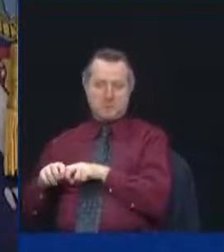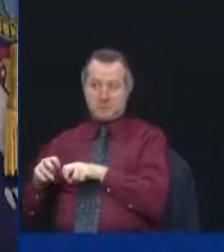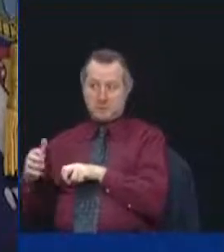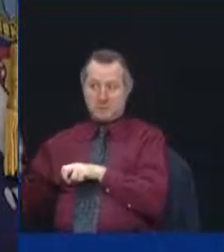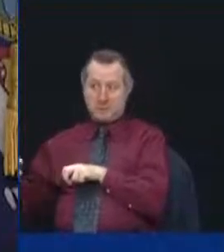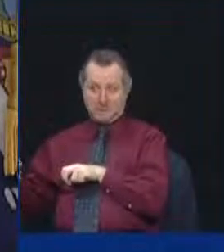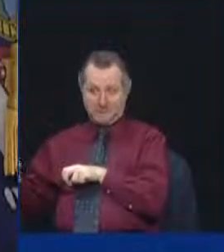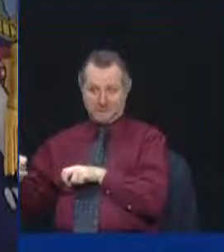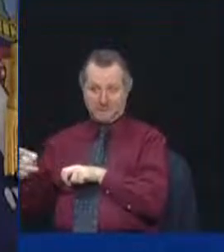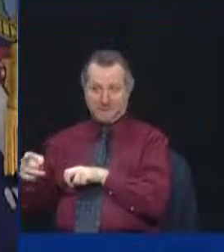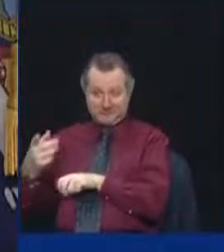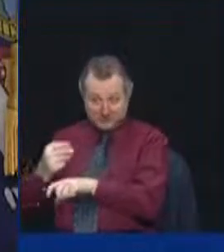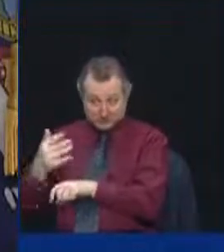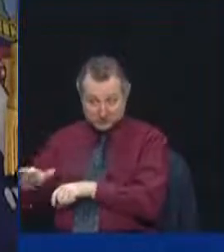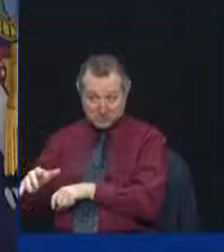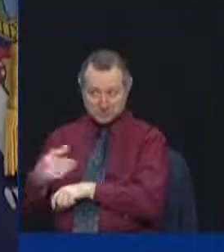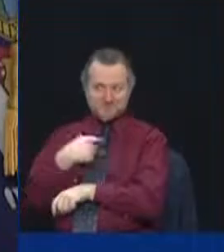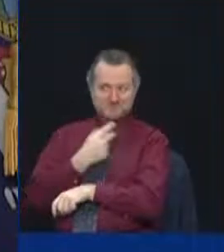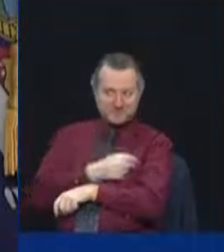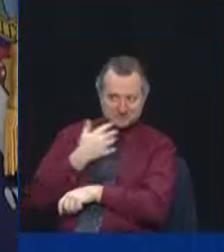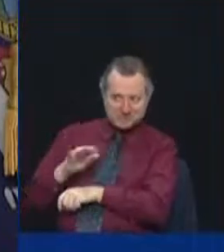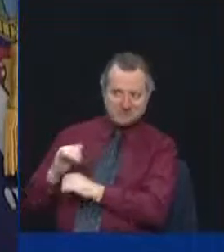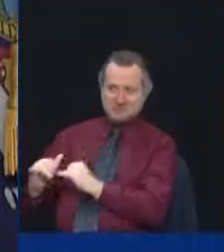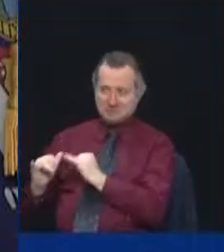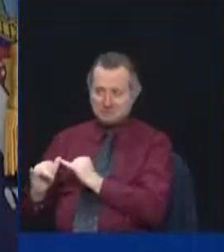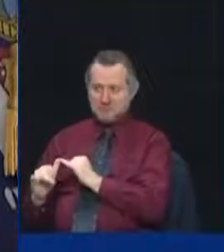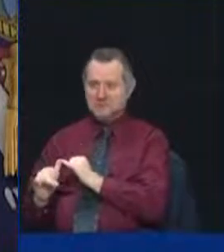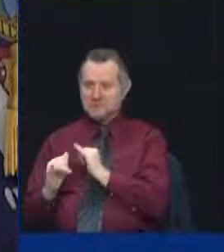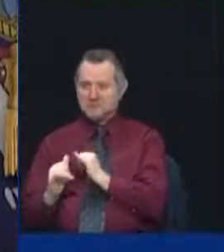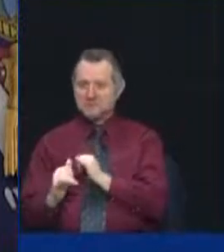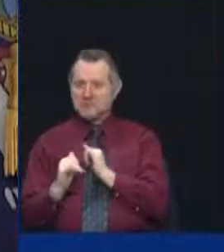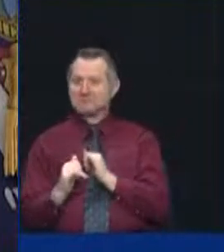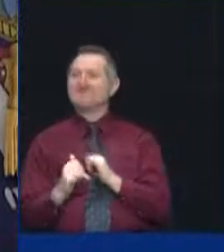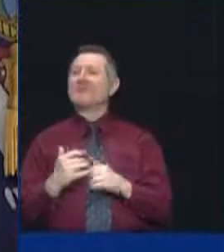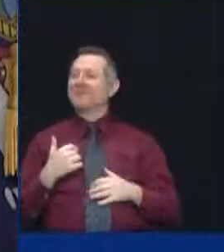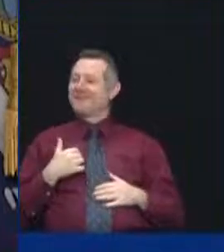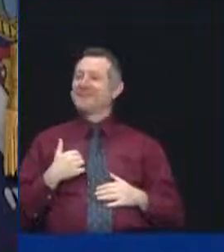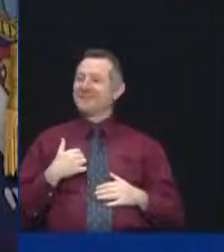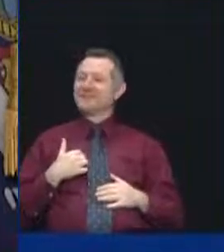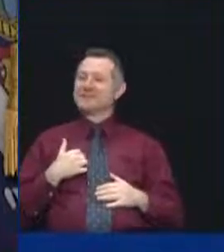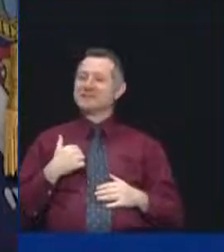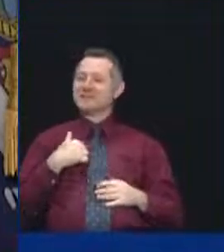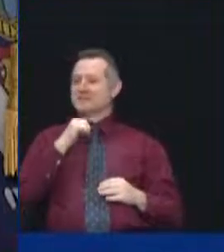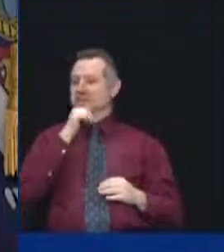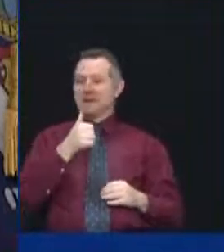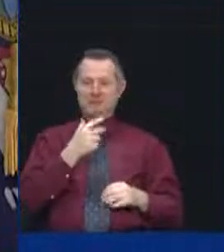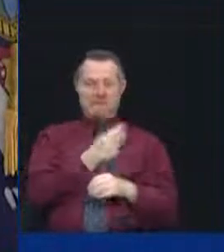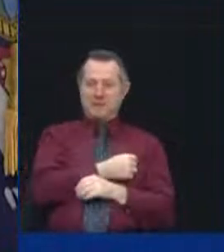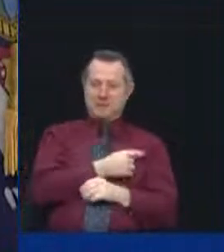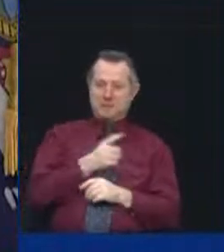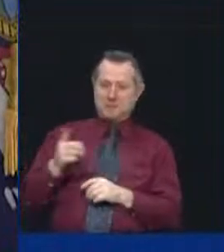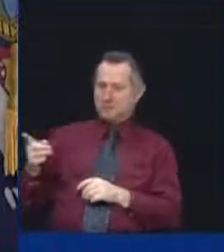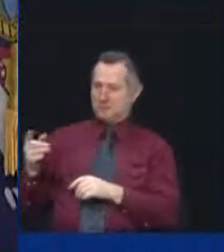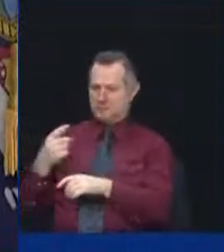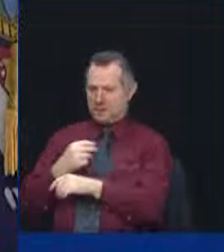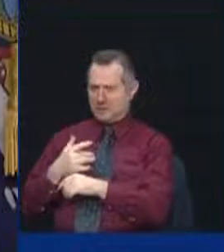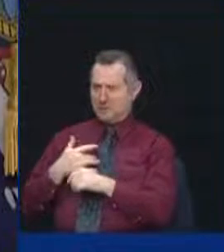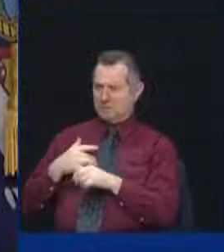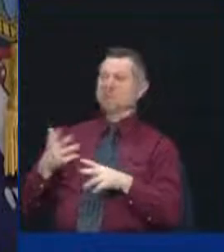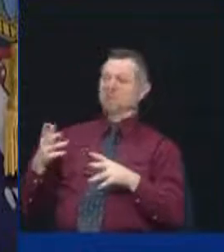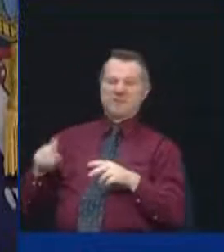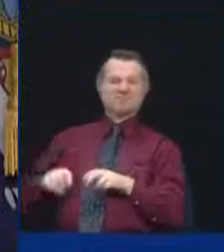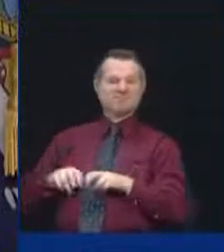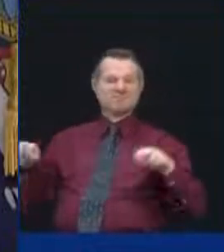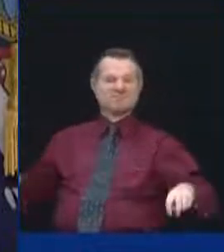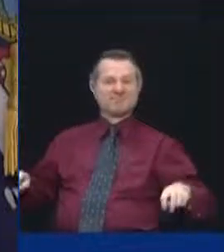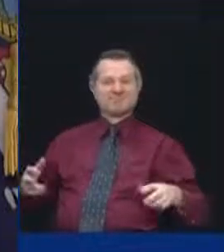and if they're not if they're unvaccinated, there's not going to be anyone for 6 feet, I think that makes them feel better